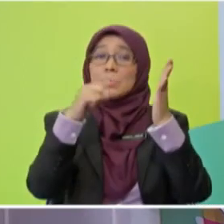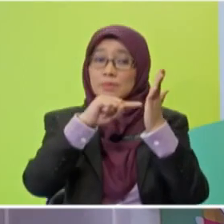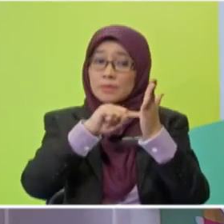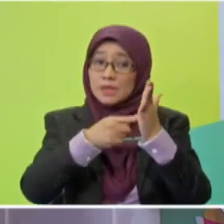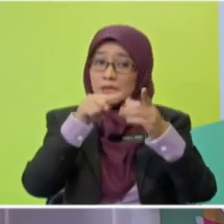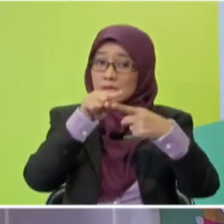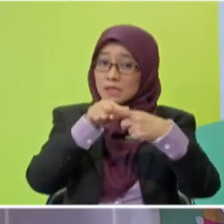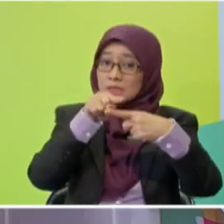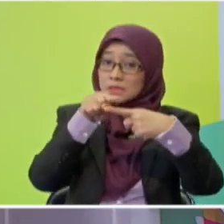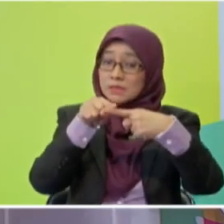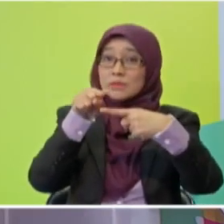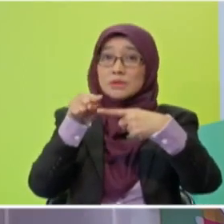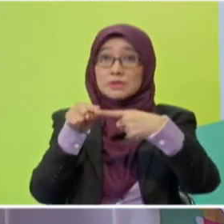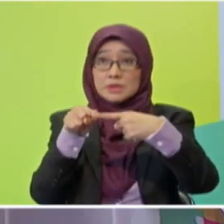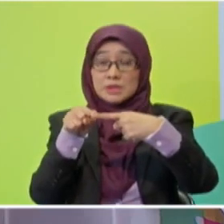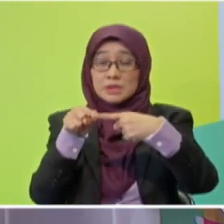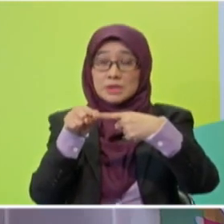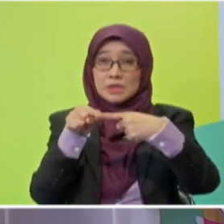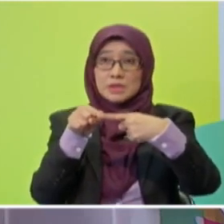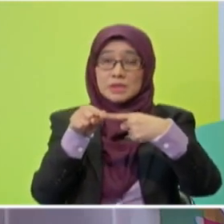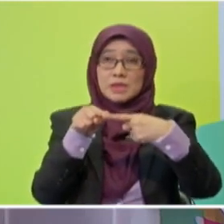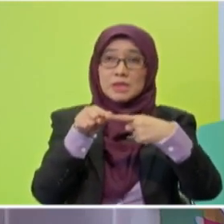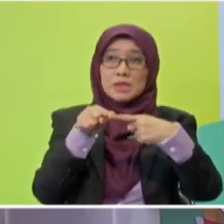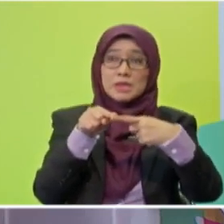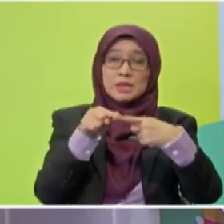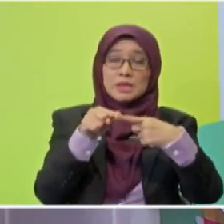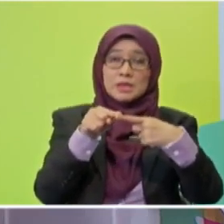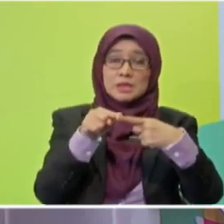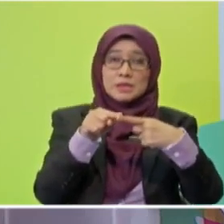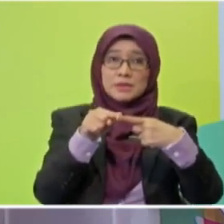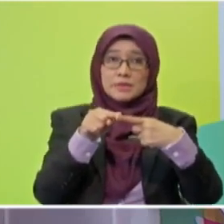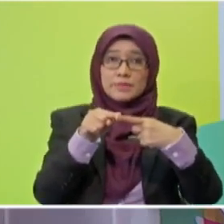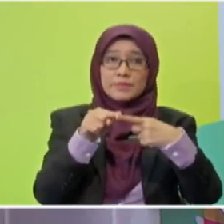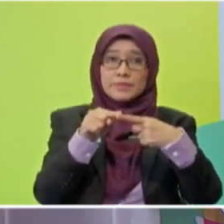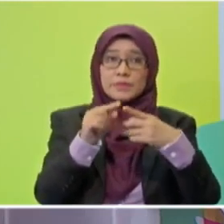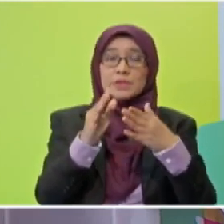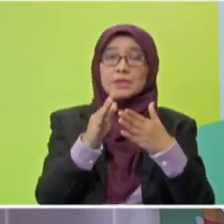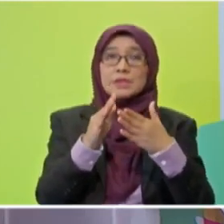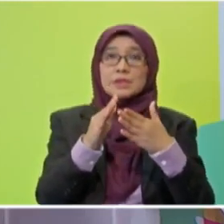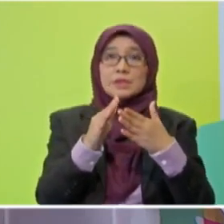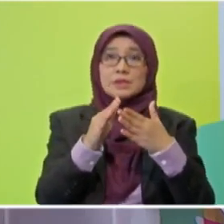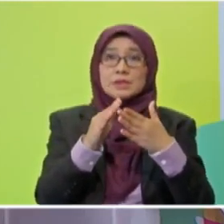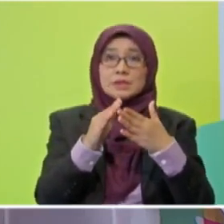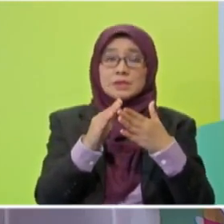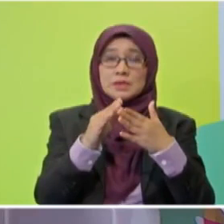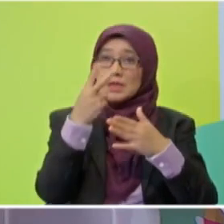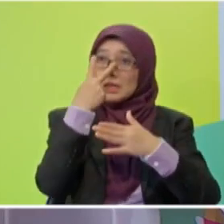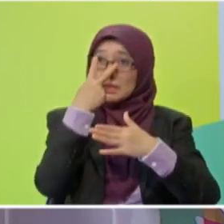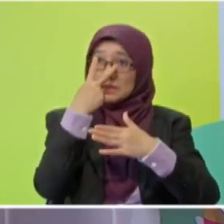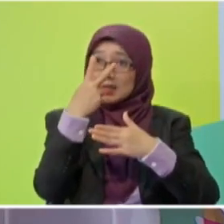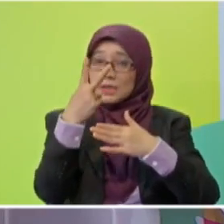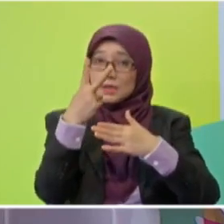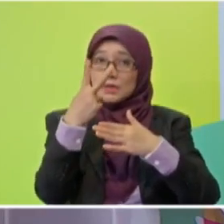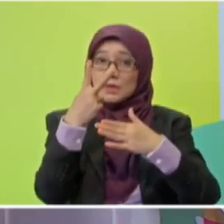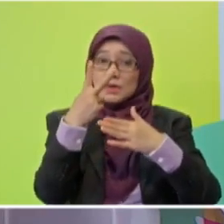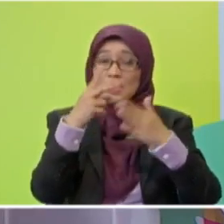you determine where you have to put the decimal point. So for that, I teach you, you count the decimal